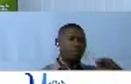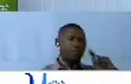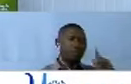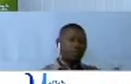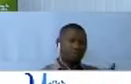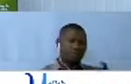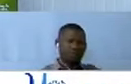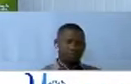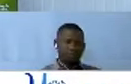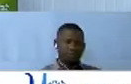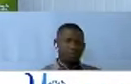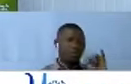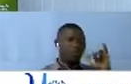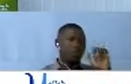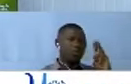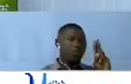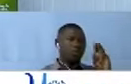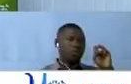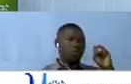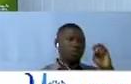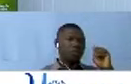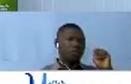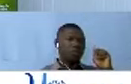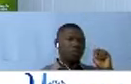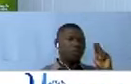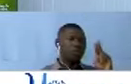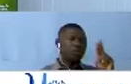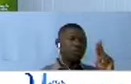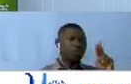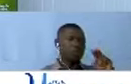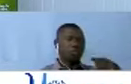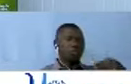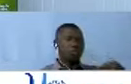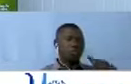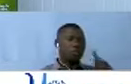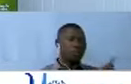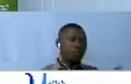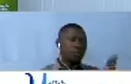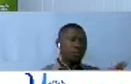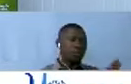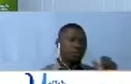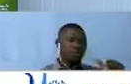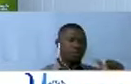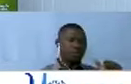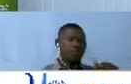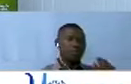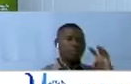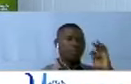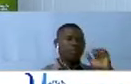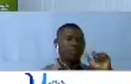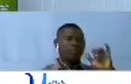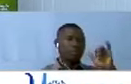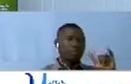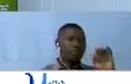Yusuf Afai? Yusuf Afai. That would be Pafai, is it? Well, I'm Pafai Tibang. No, Yusufa